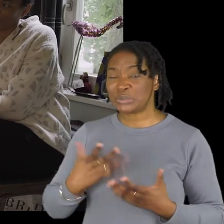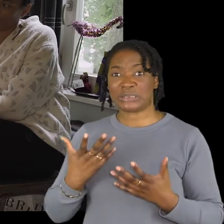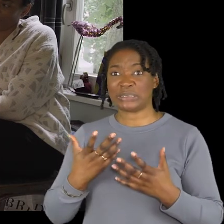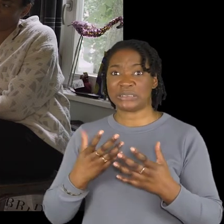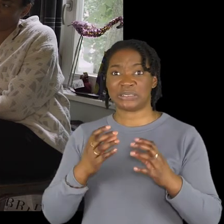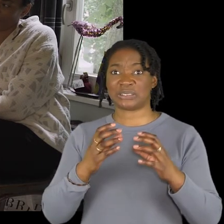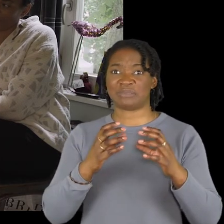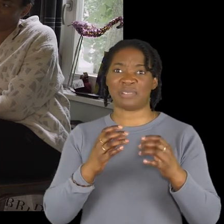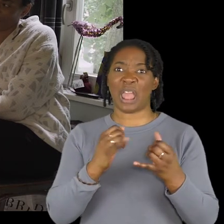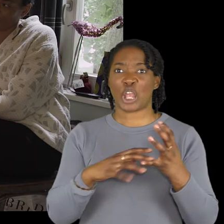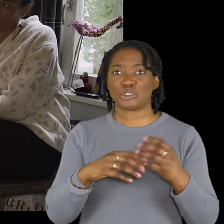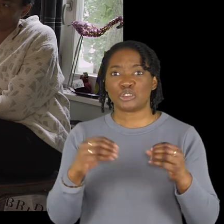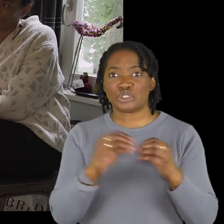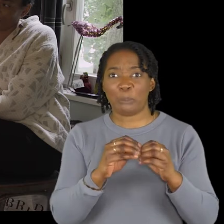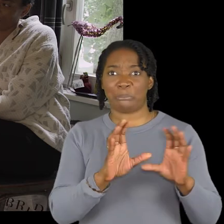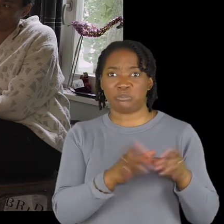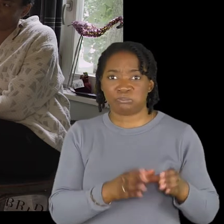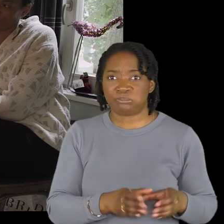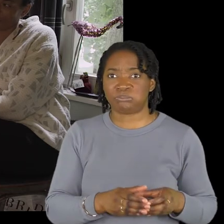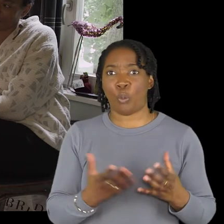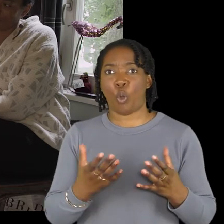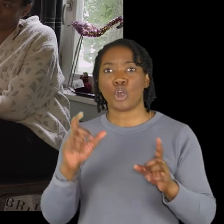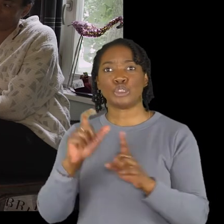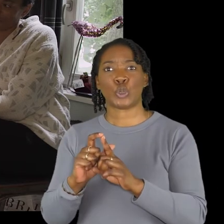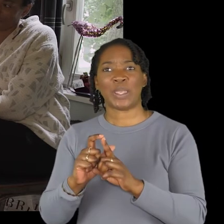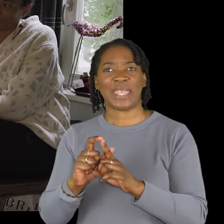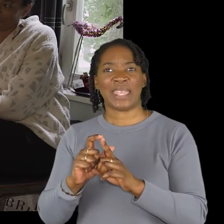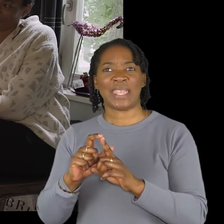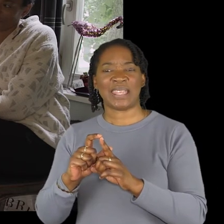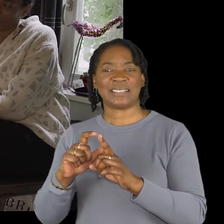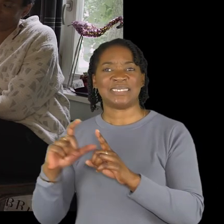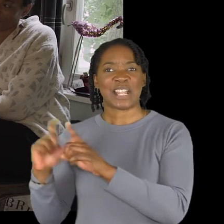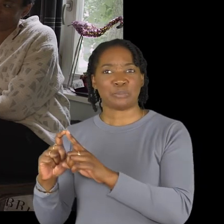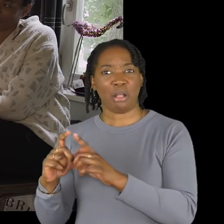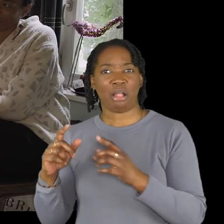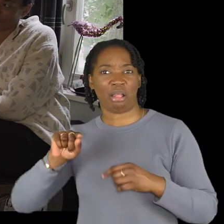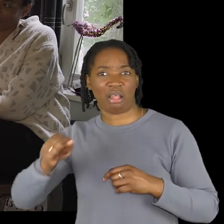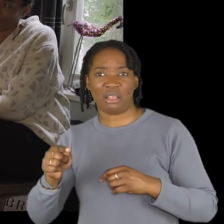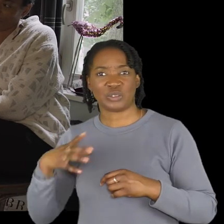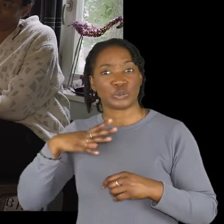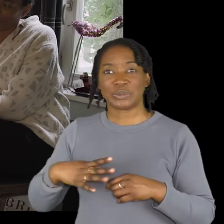need subtext. You don't have to do Dewey Decimal. You just, you know, make it very easy